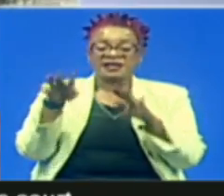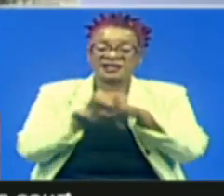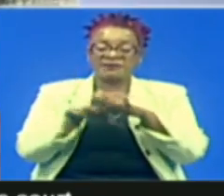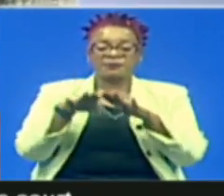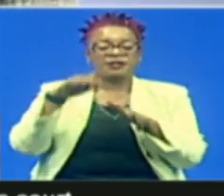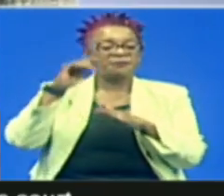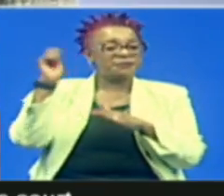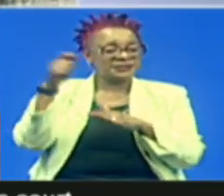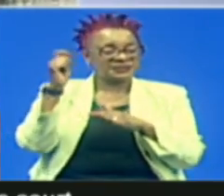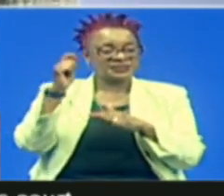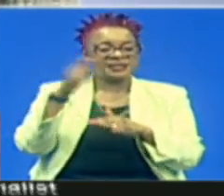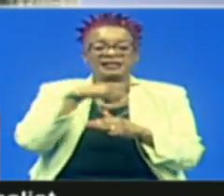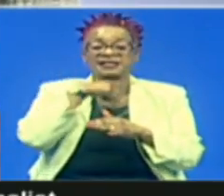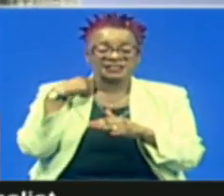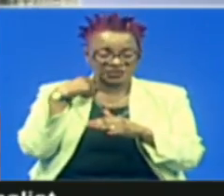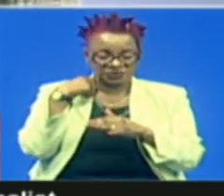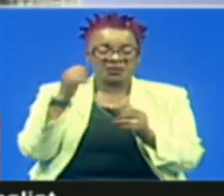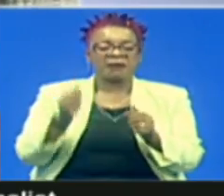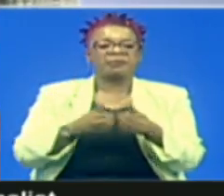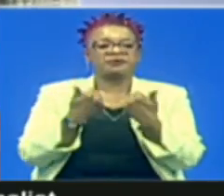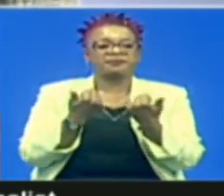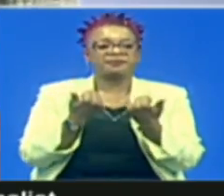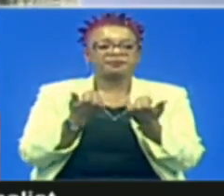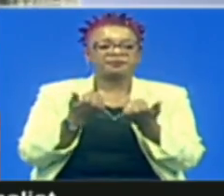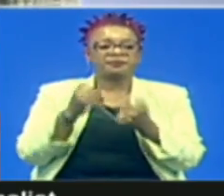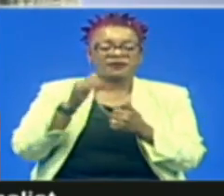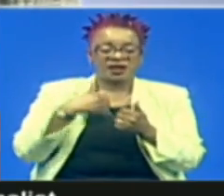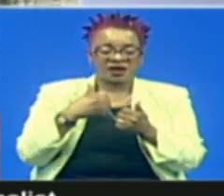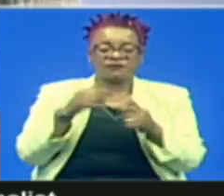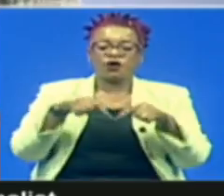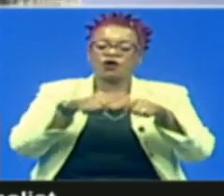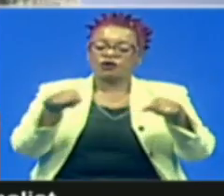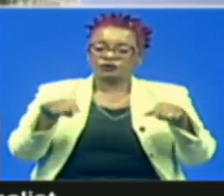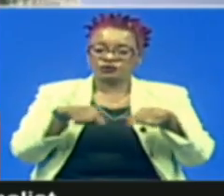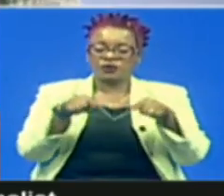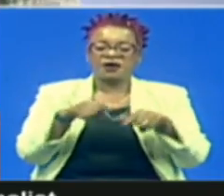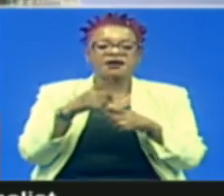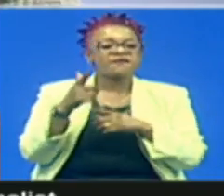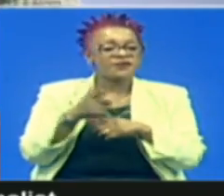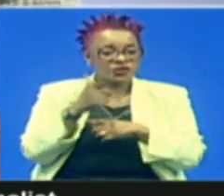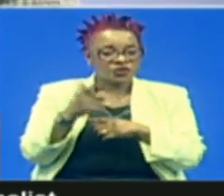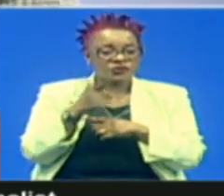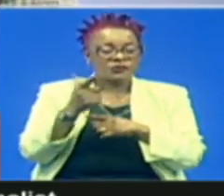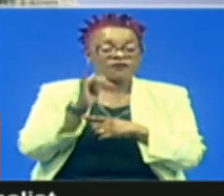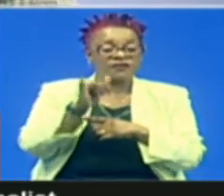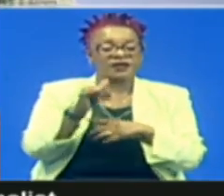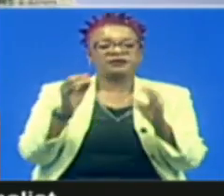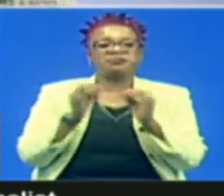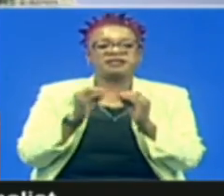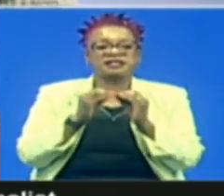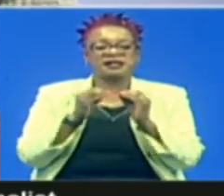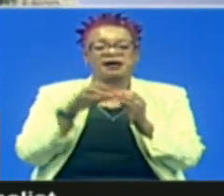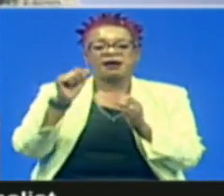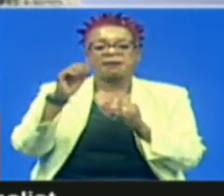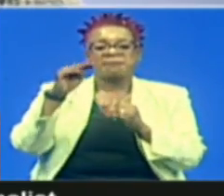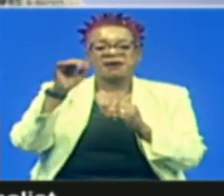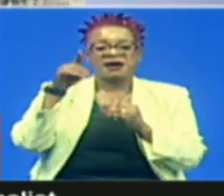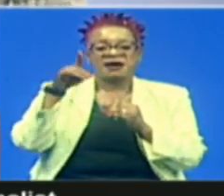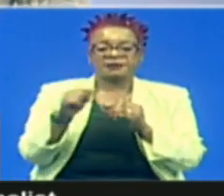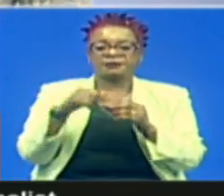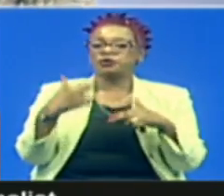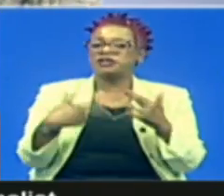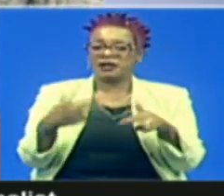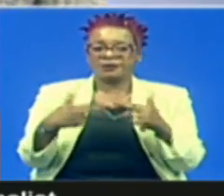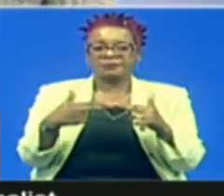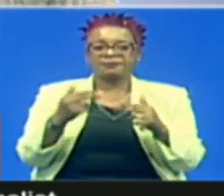happened. Itumbi told the court that he had audio and video recordings of the said meeting at the Lamada Hotel. And